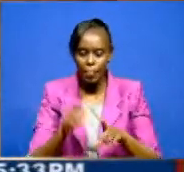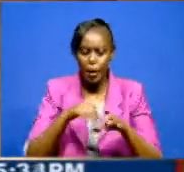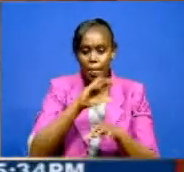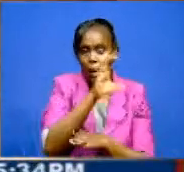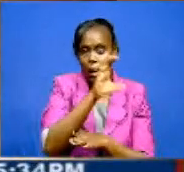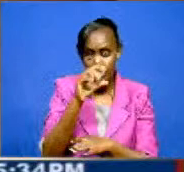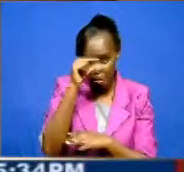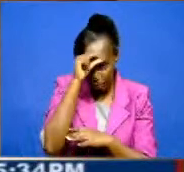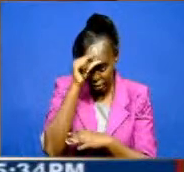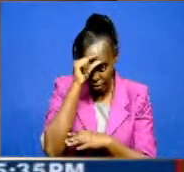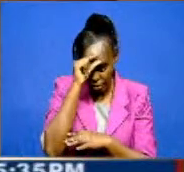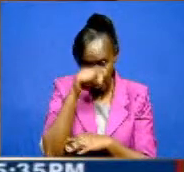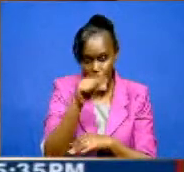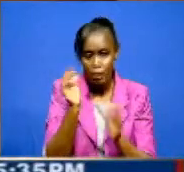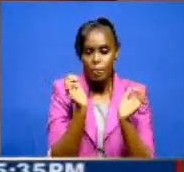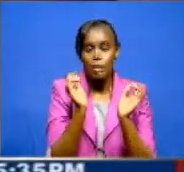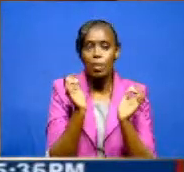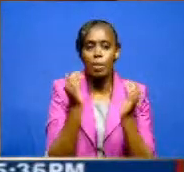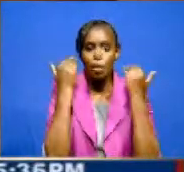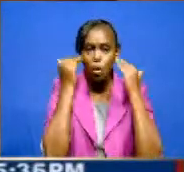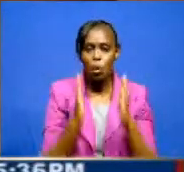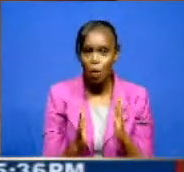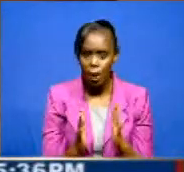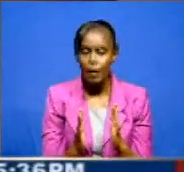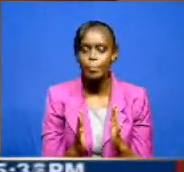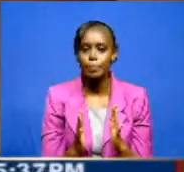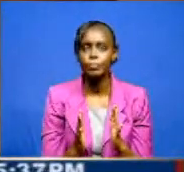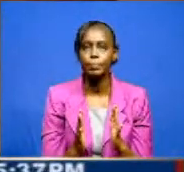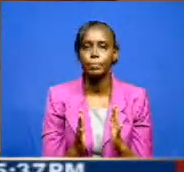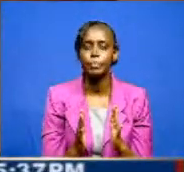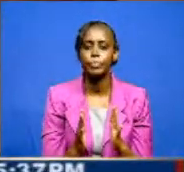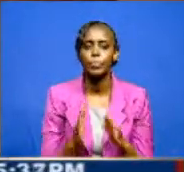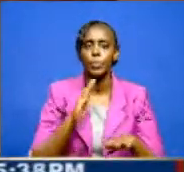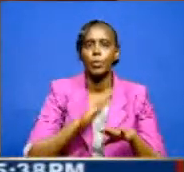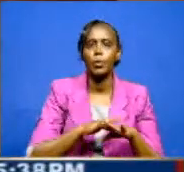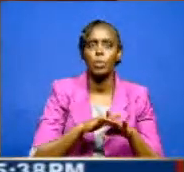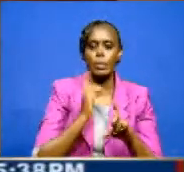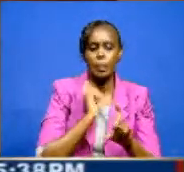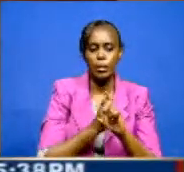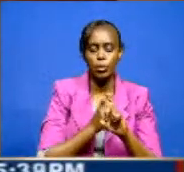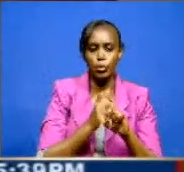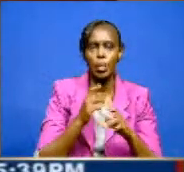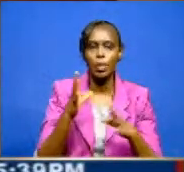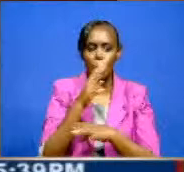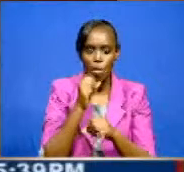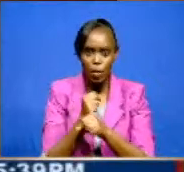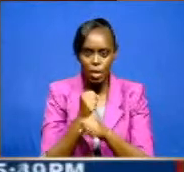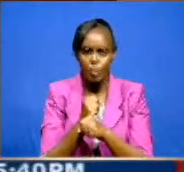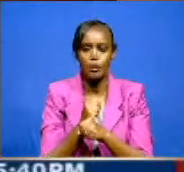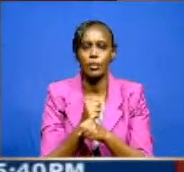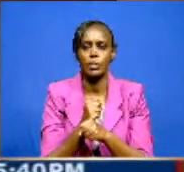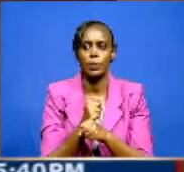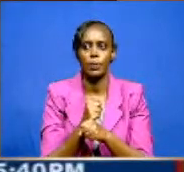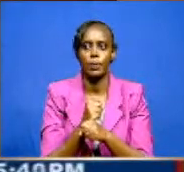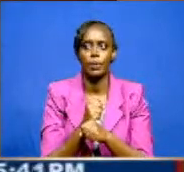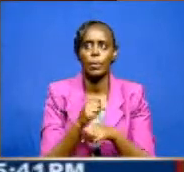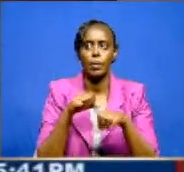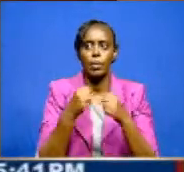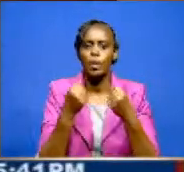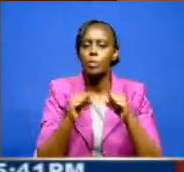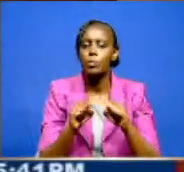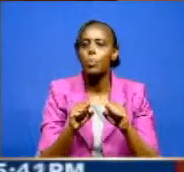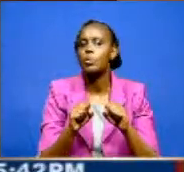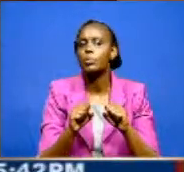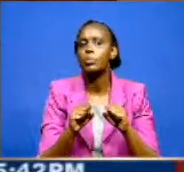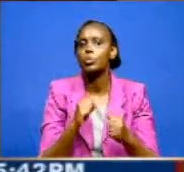is that those prosecutors for those particular statutory bodies have been compromised so that they do not,